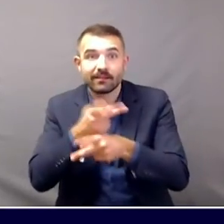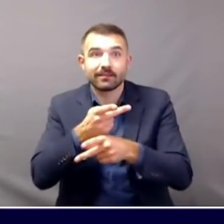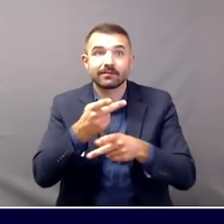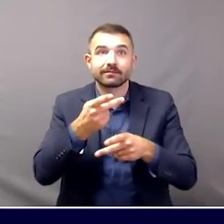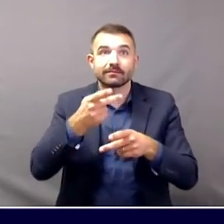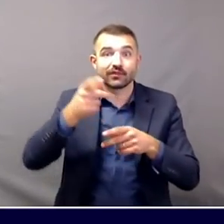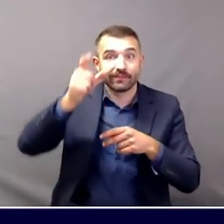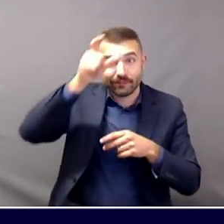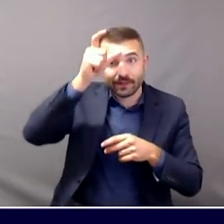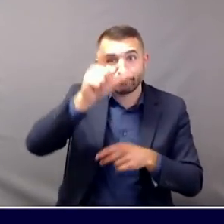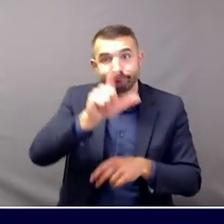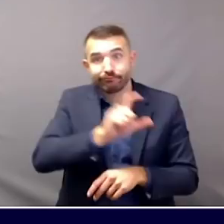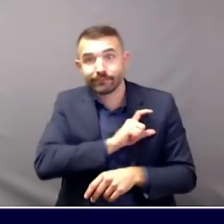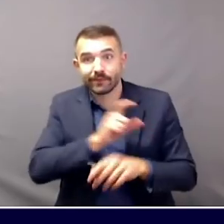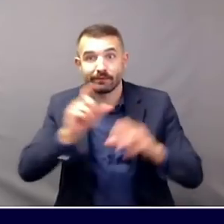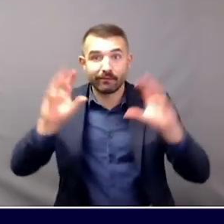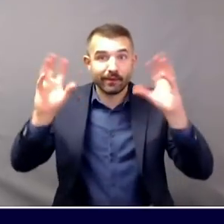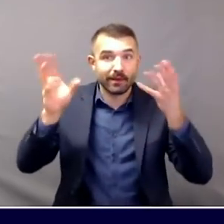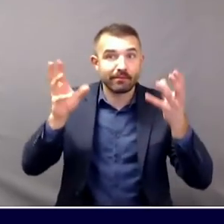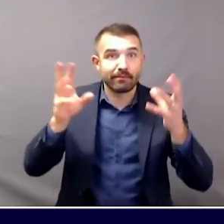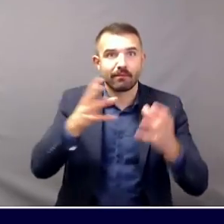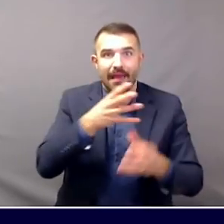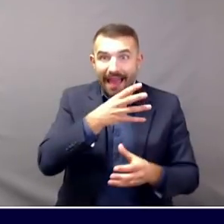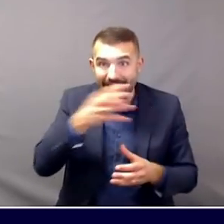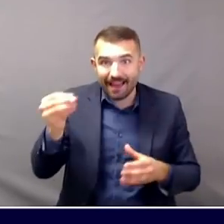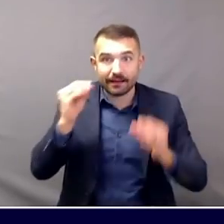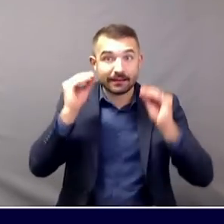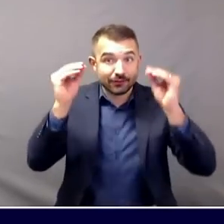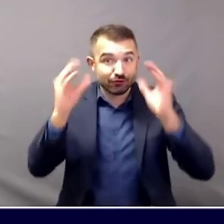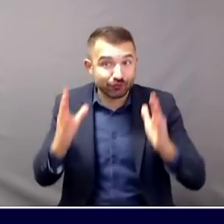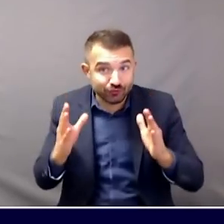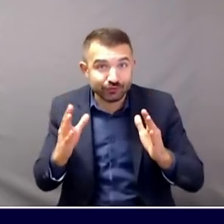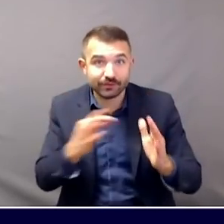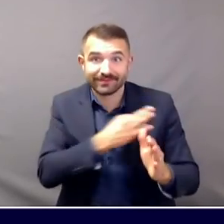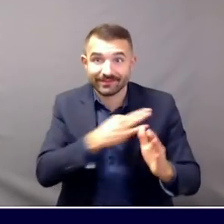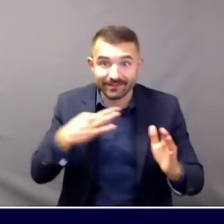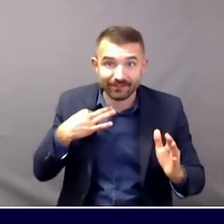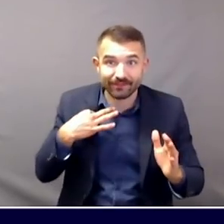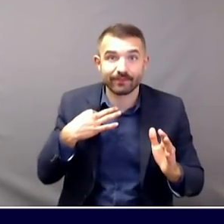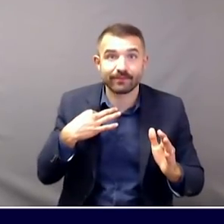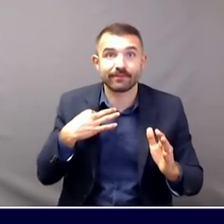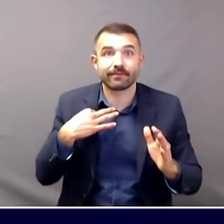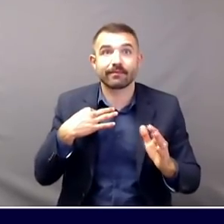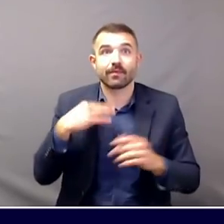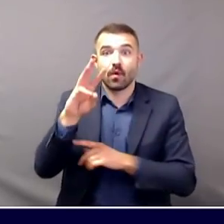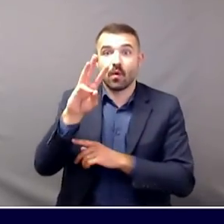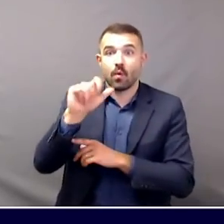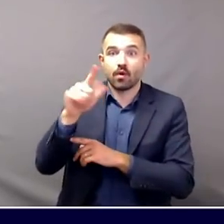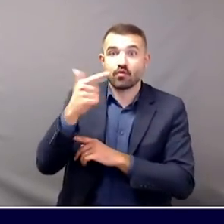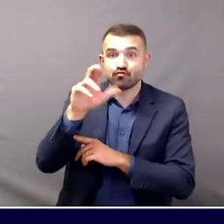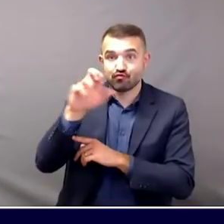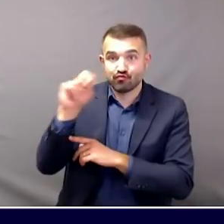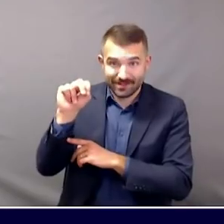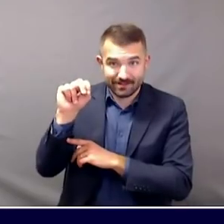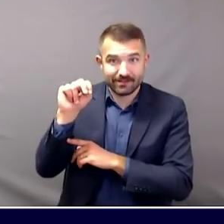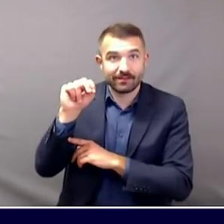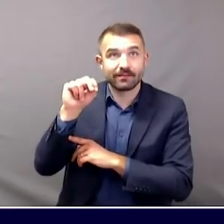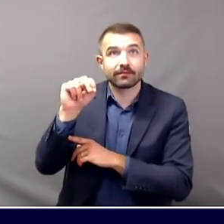Rapid antigen COVID-19 testing will be available at Walgreens by appointments to adults and children aged 3 and